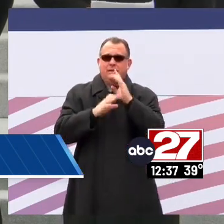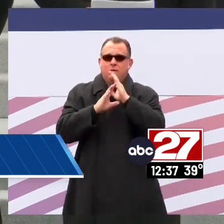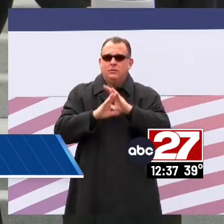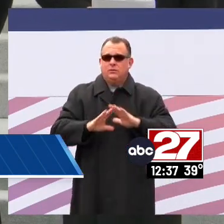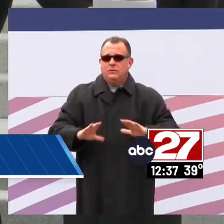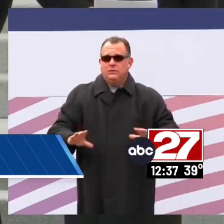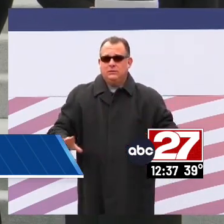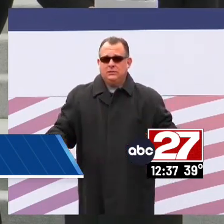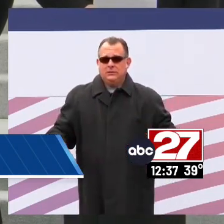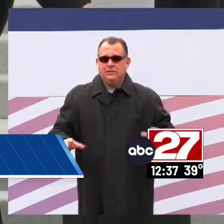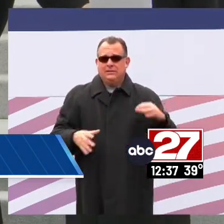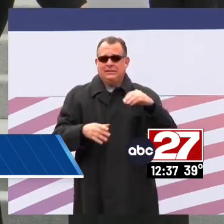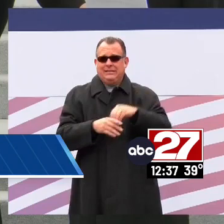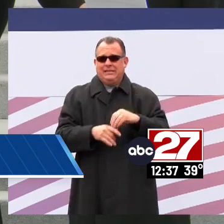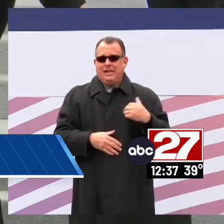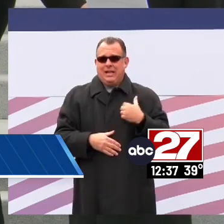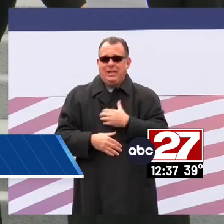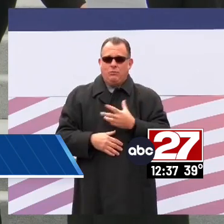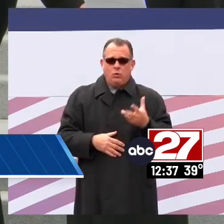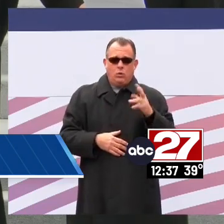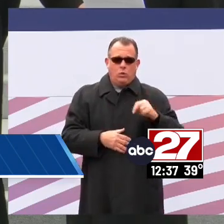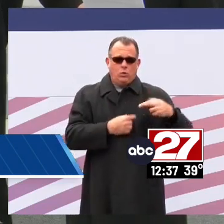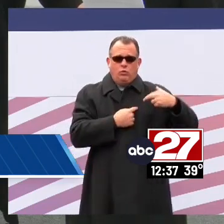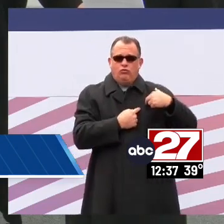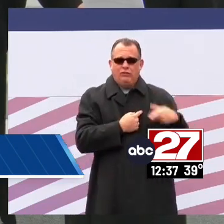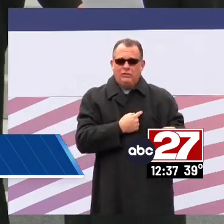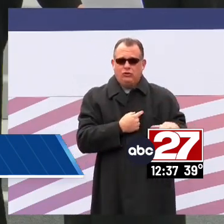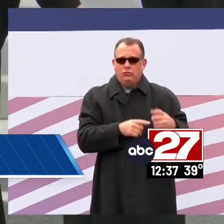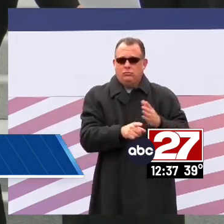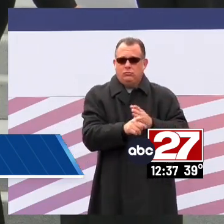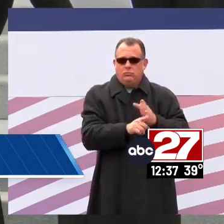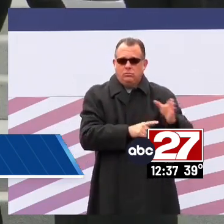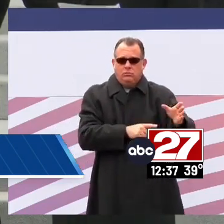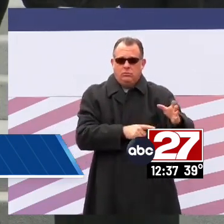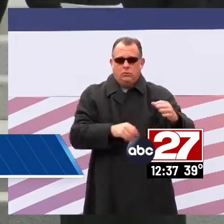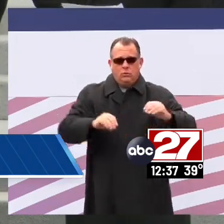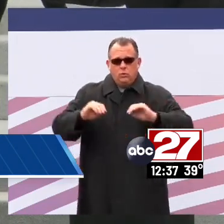tree, and that none shall be afraid.